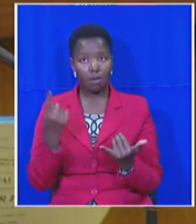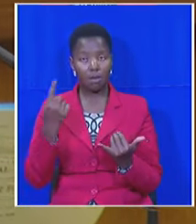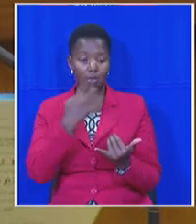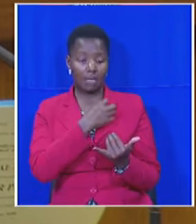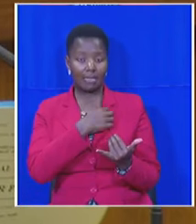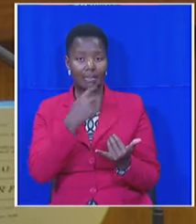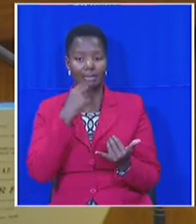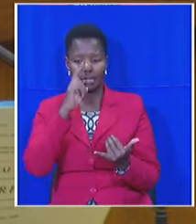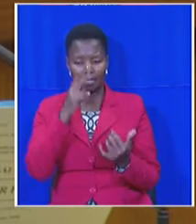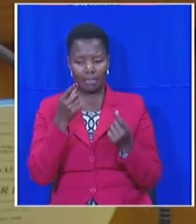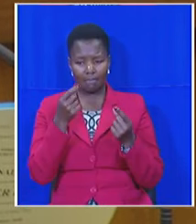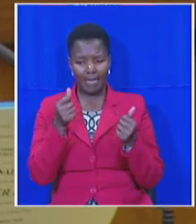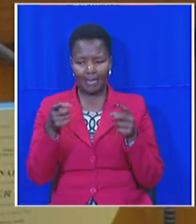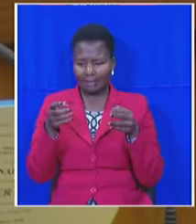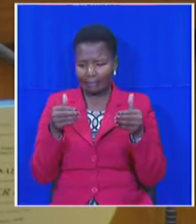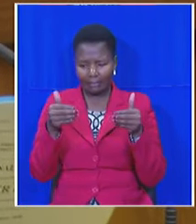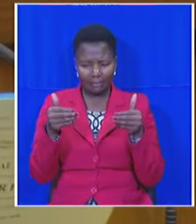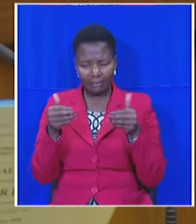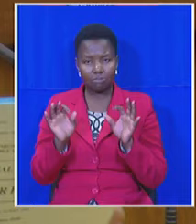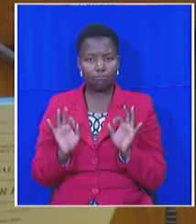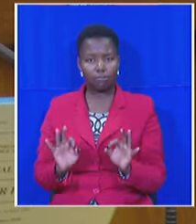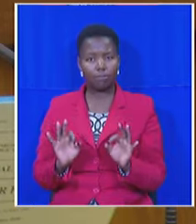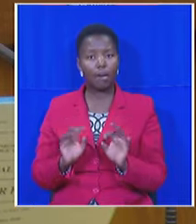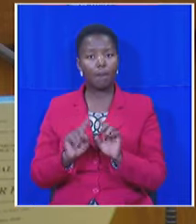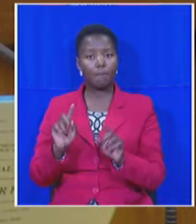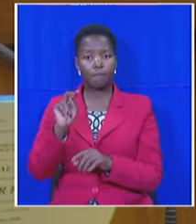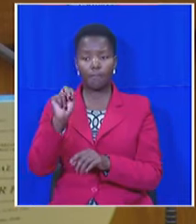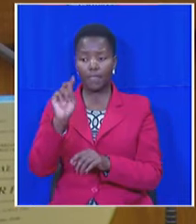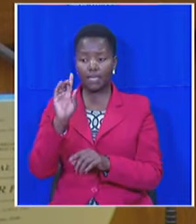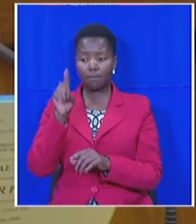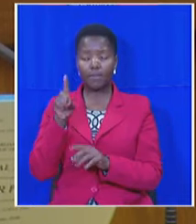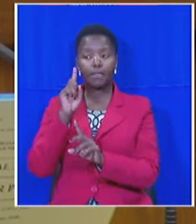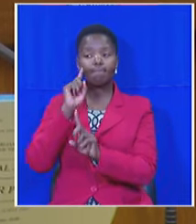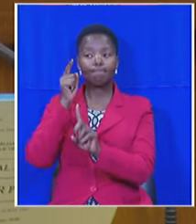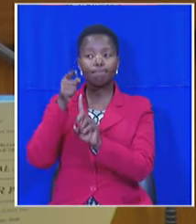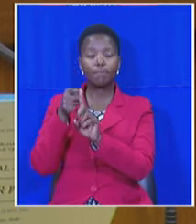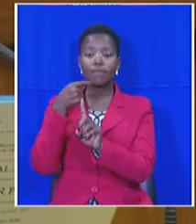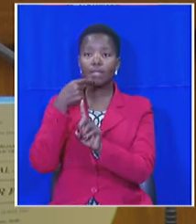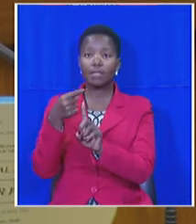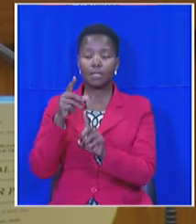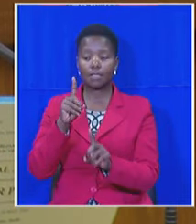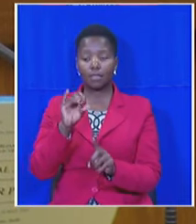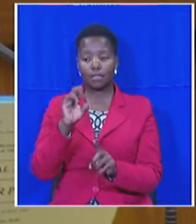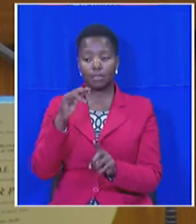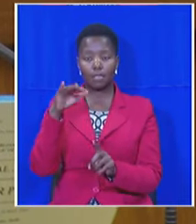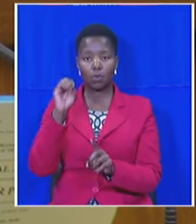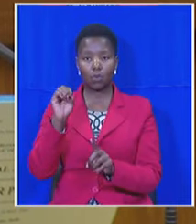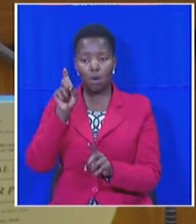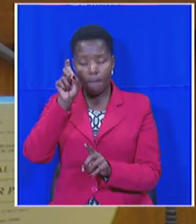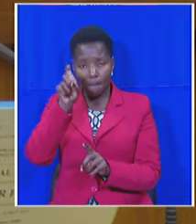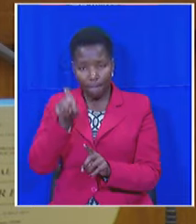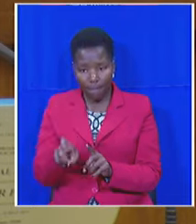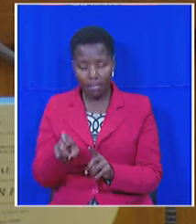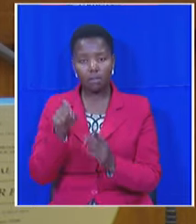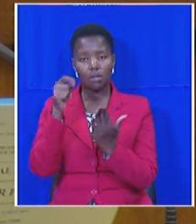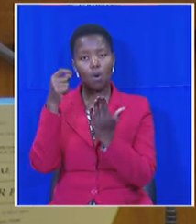austerity measures, that one of the NDP aspirations calls upon DIRCO to conduct an audit